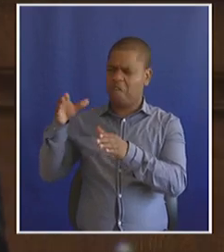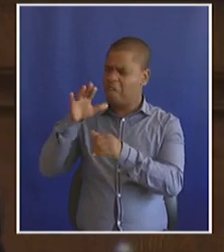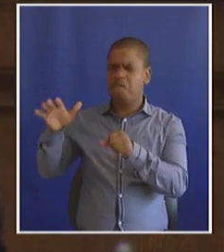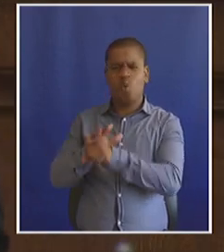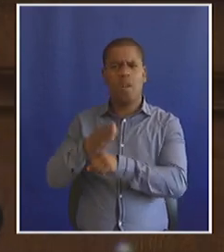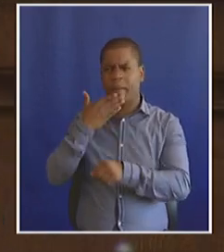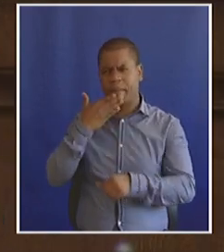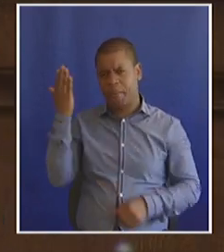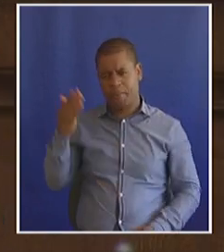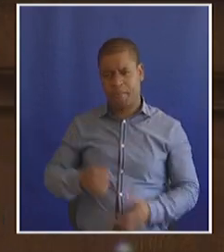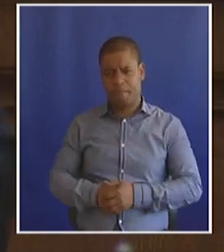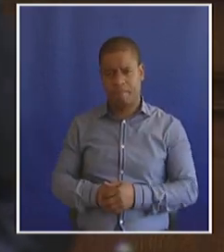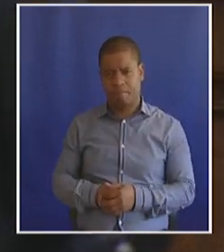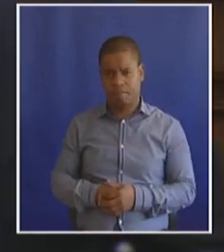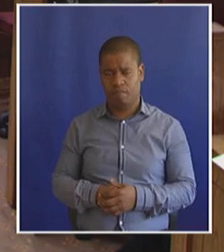got a problem with that.